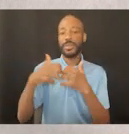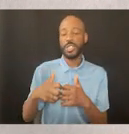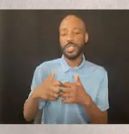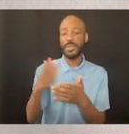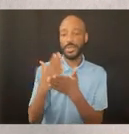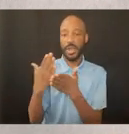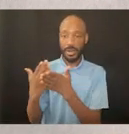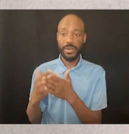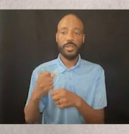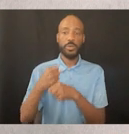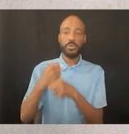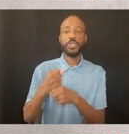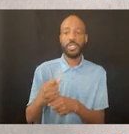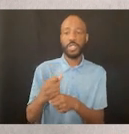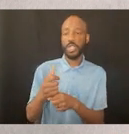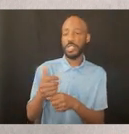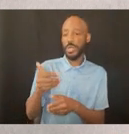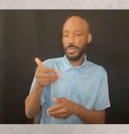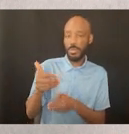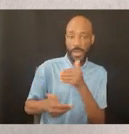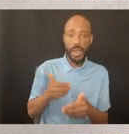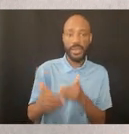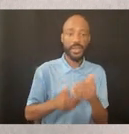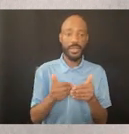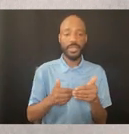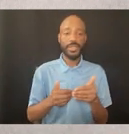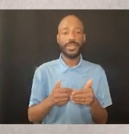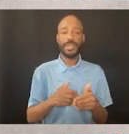The construction method is crochet and applique.